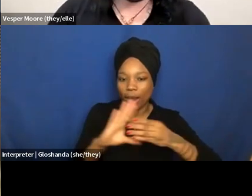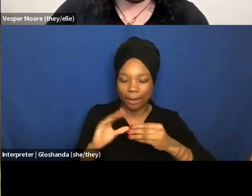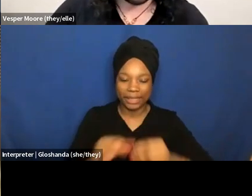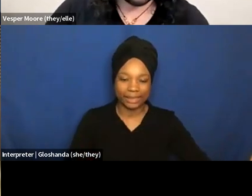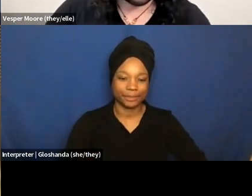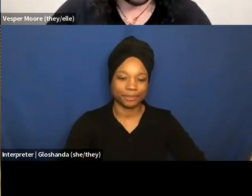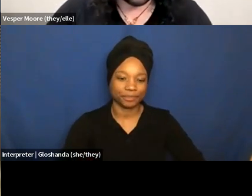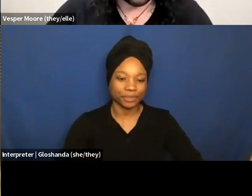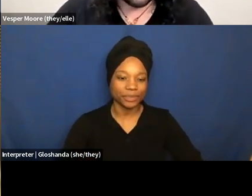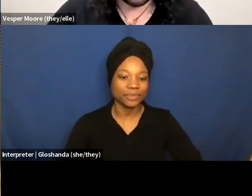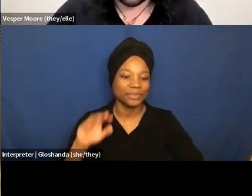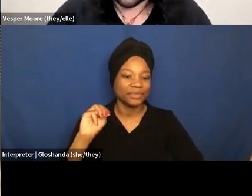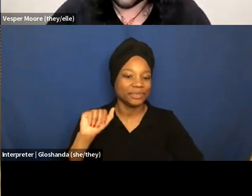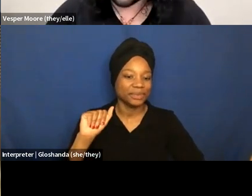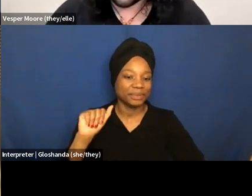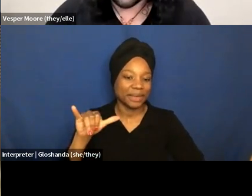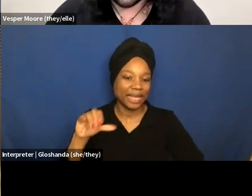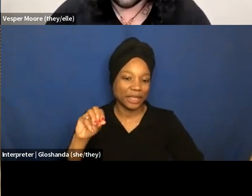all.